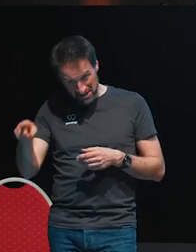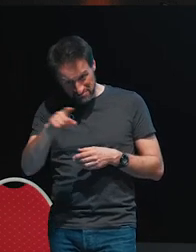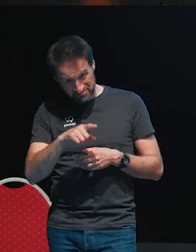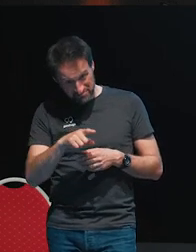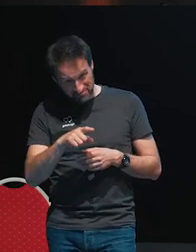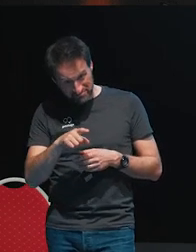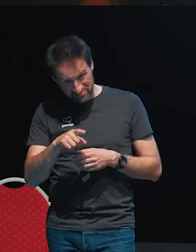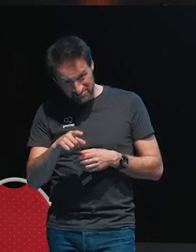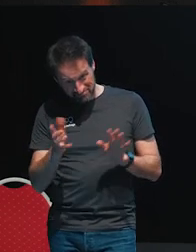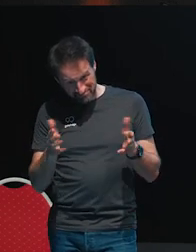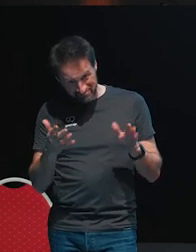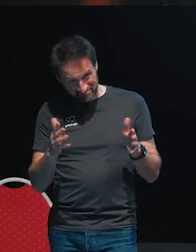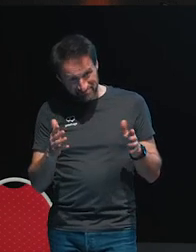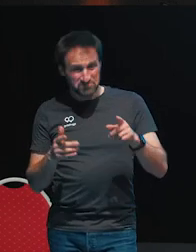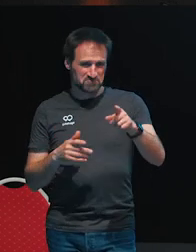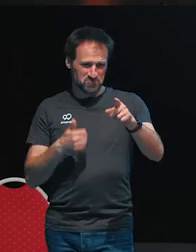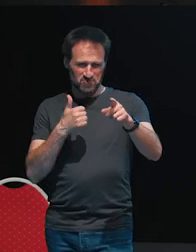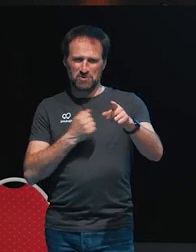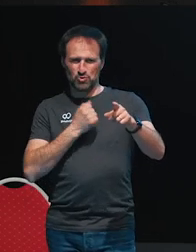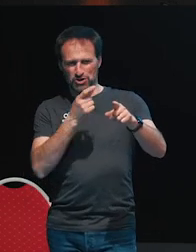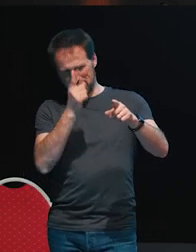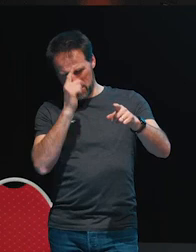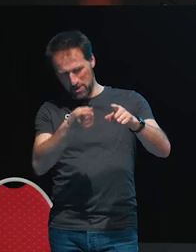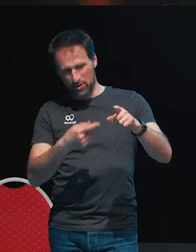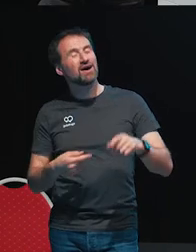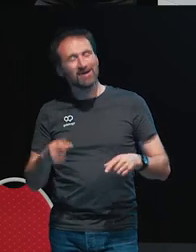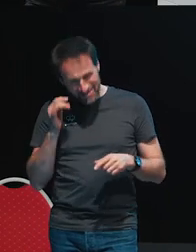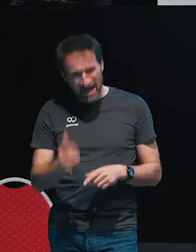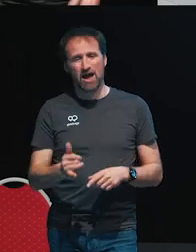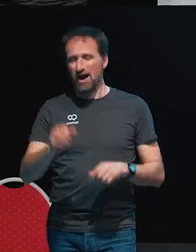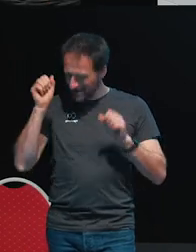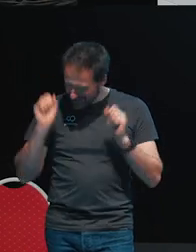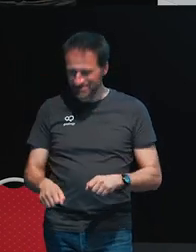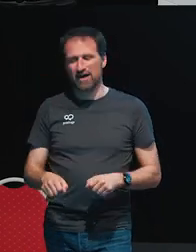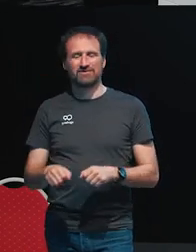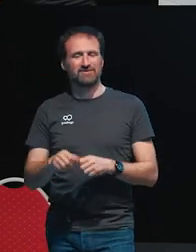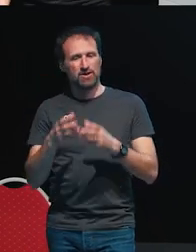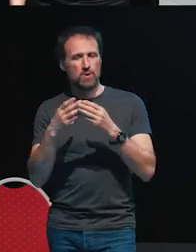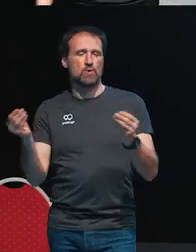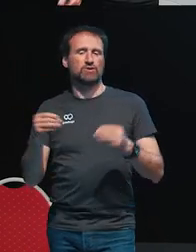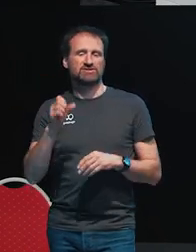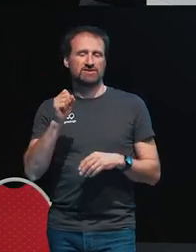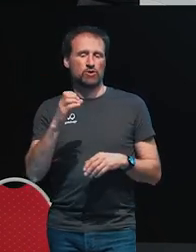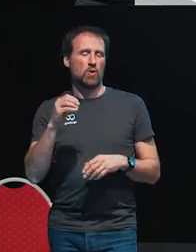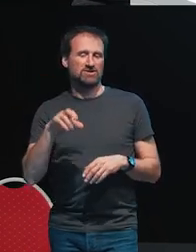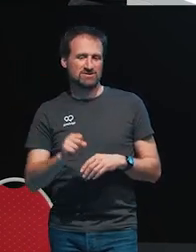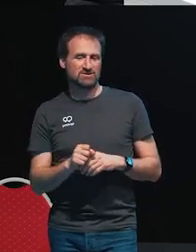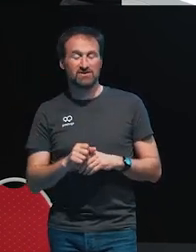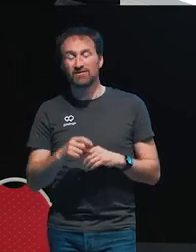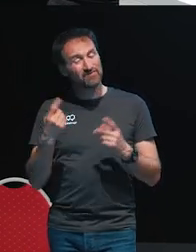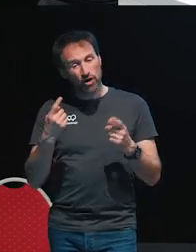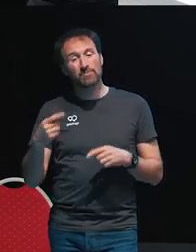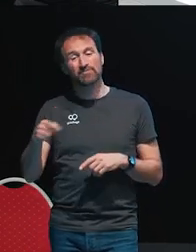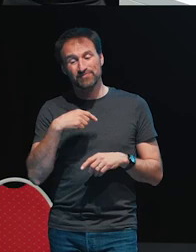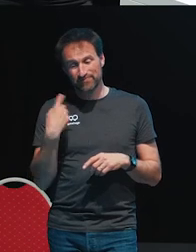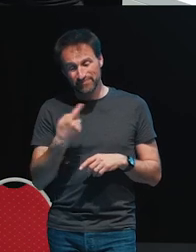Am I the only one? There's one brave guy. It does, because you can pass along tokens to any other origin that you want. It's a token, and as